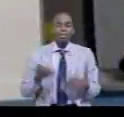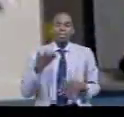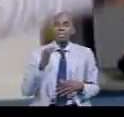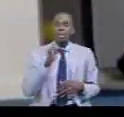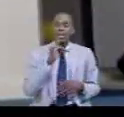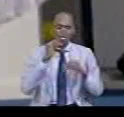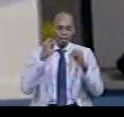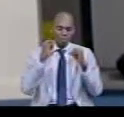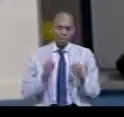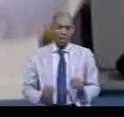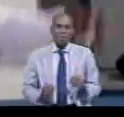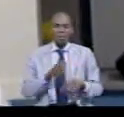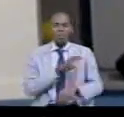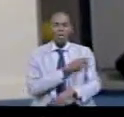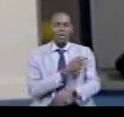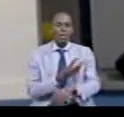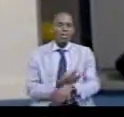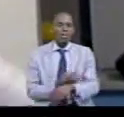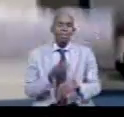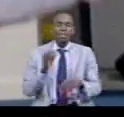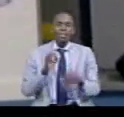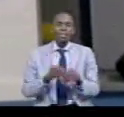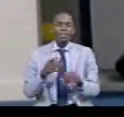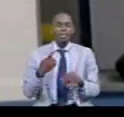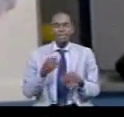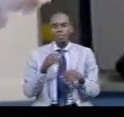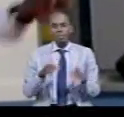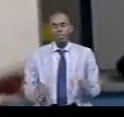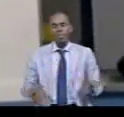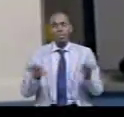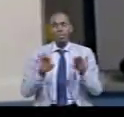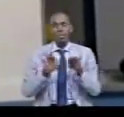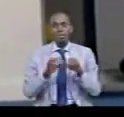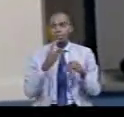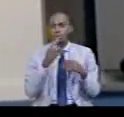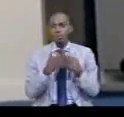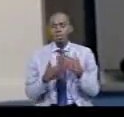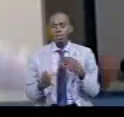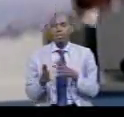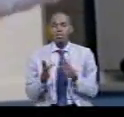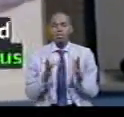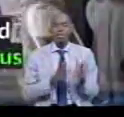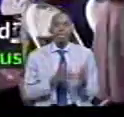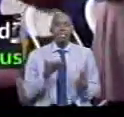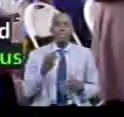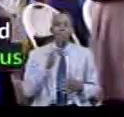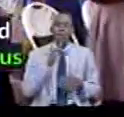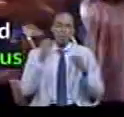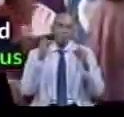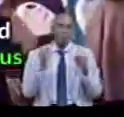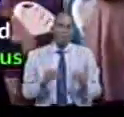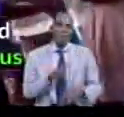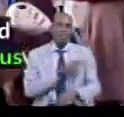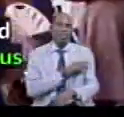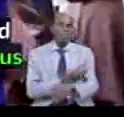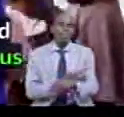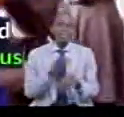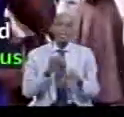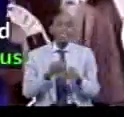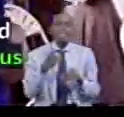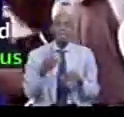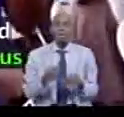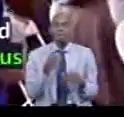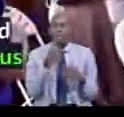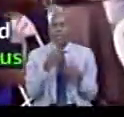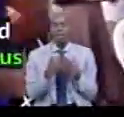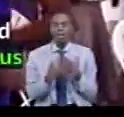there is power mighty in the blood of Jesus Christ. There is power mighty in